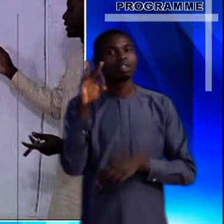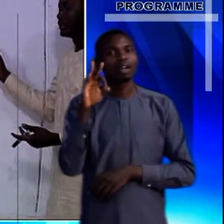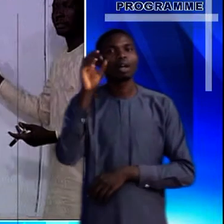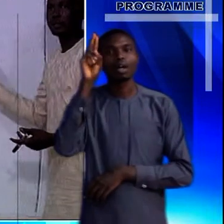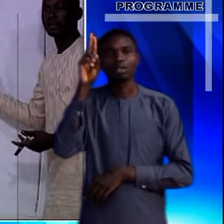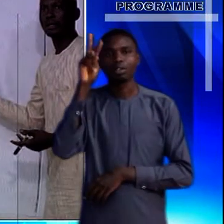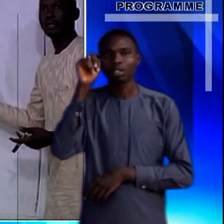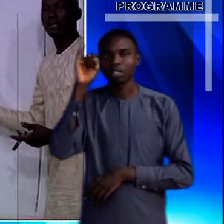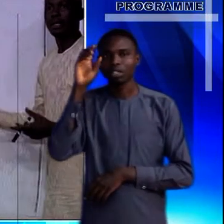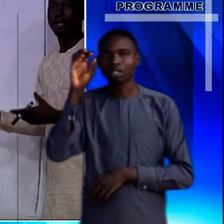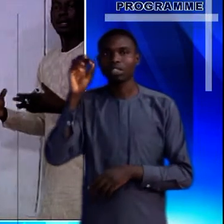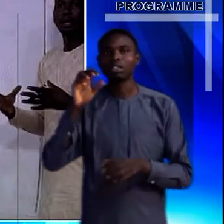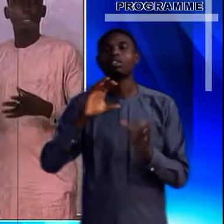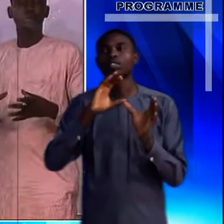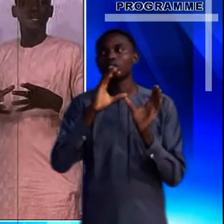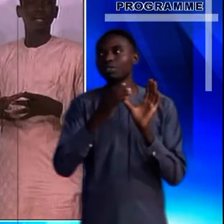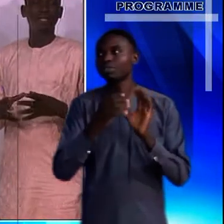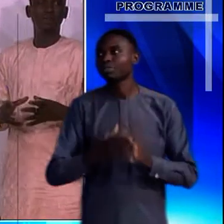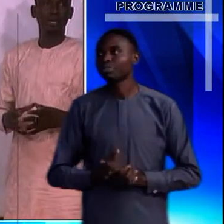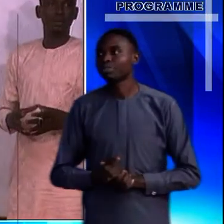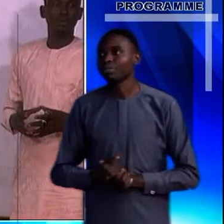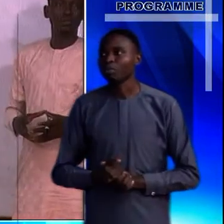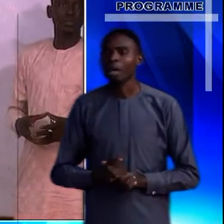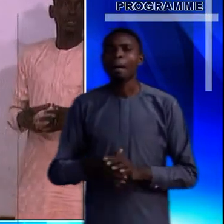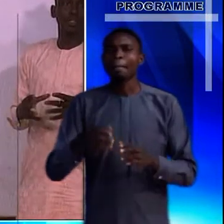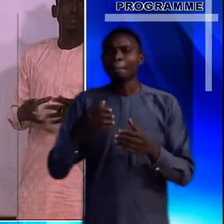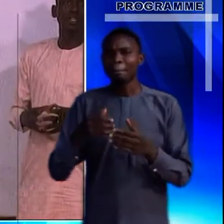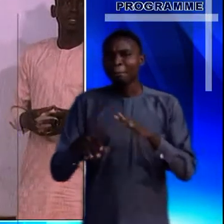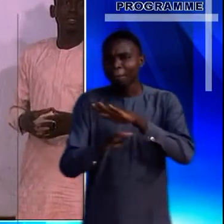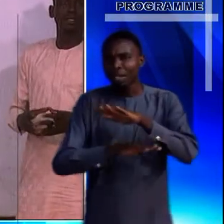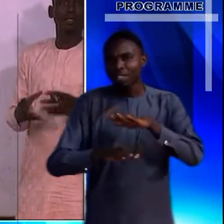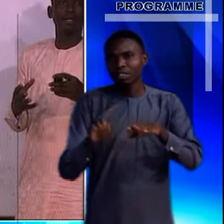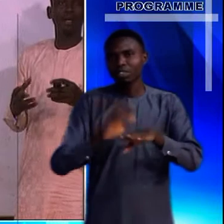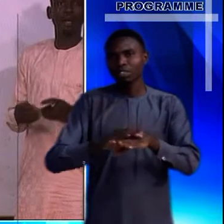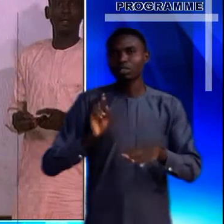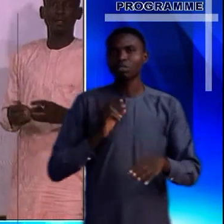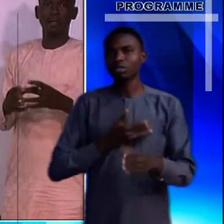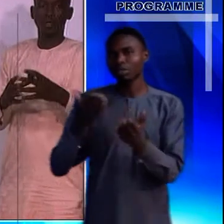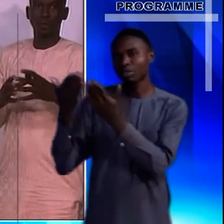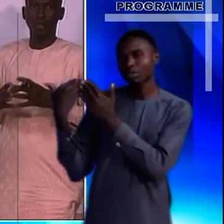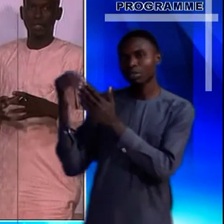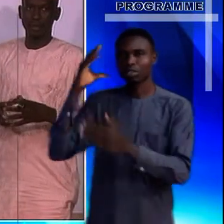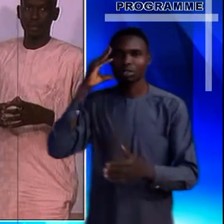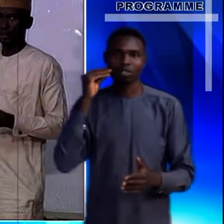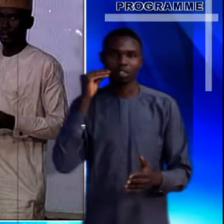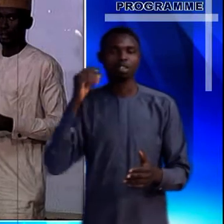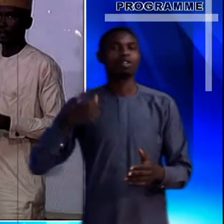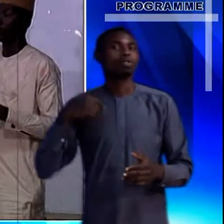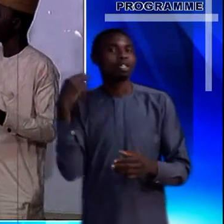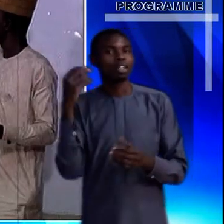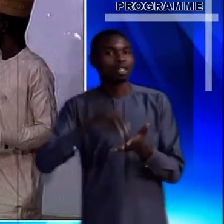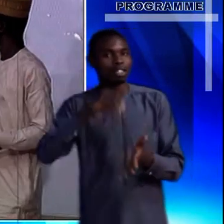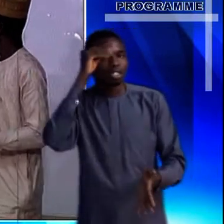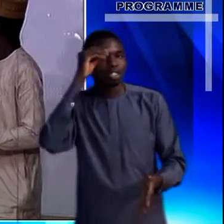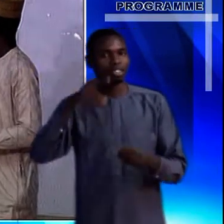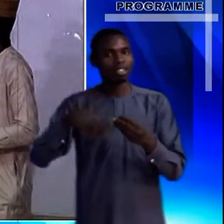previous lesson, we learned about units and quantities. We